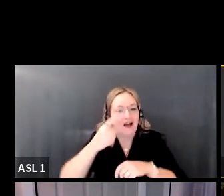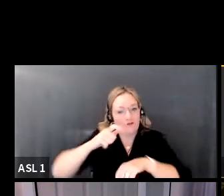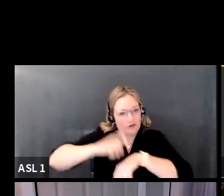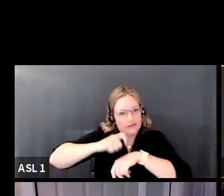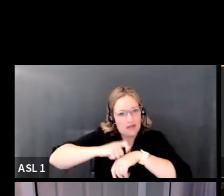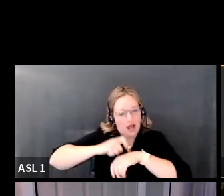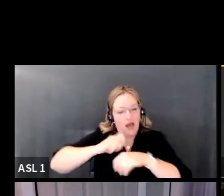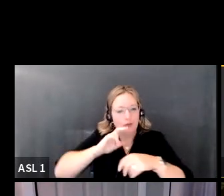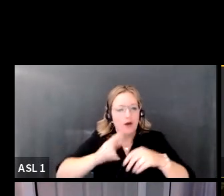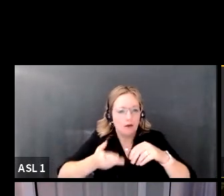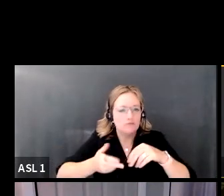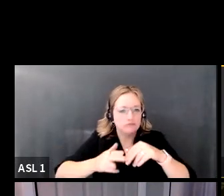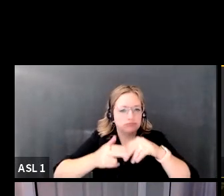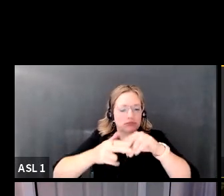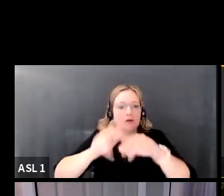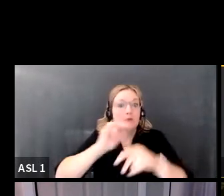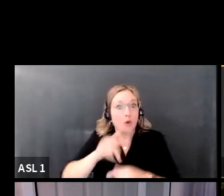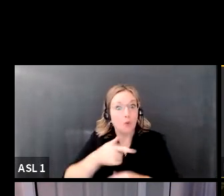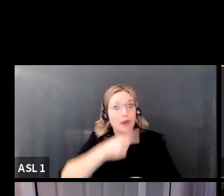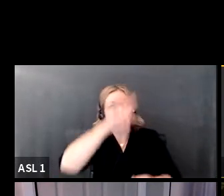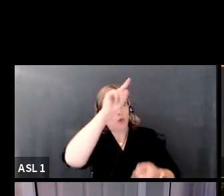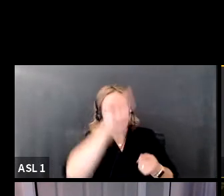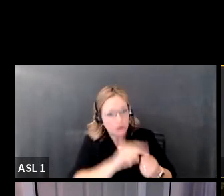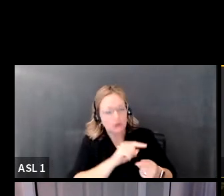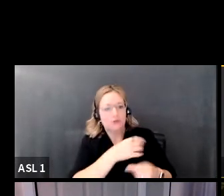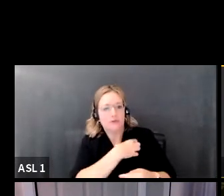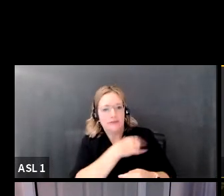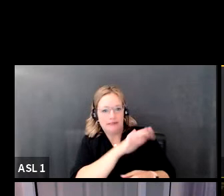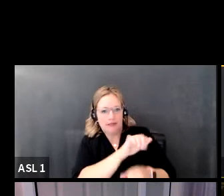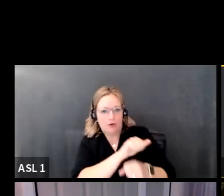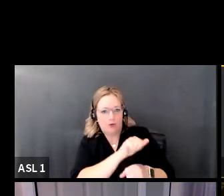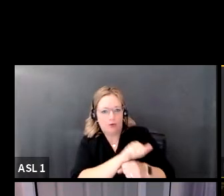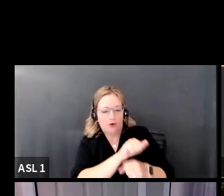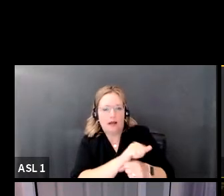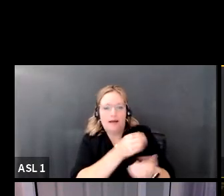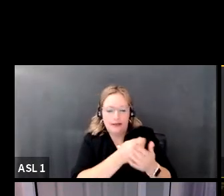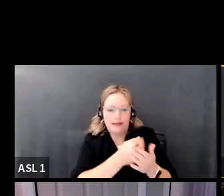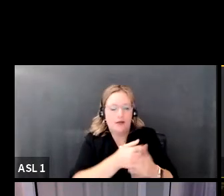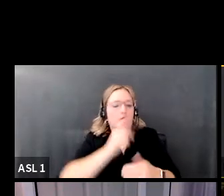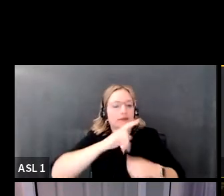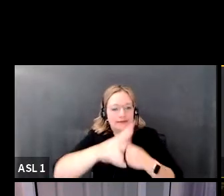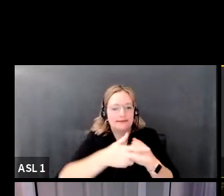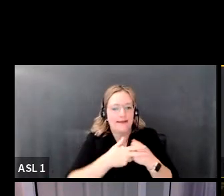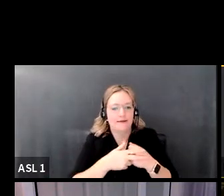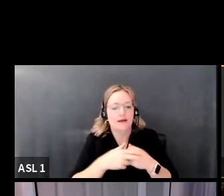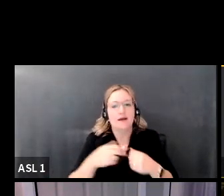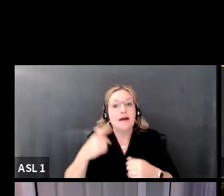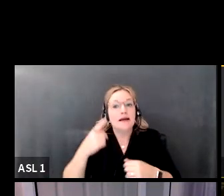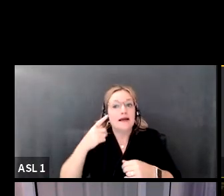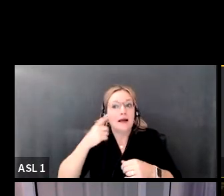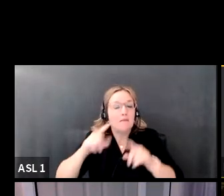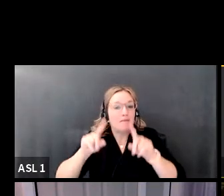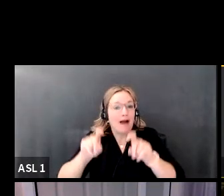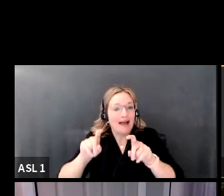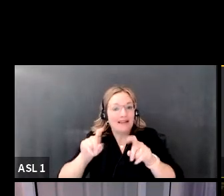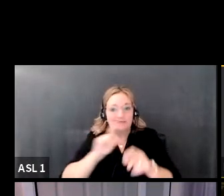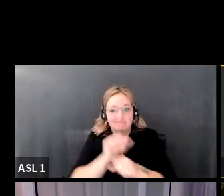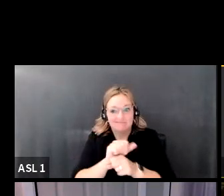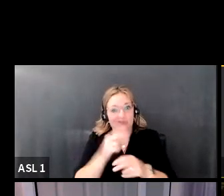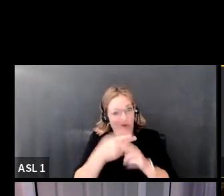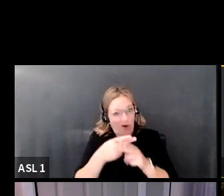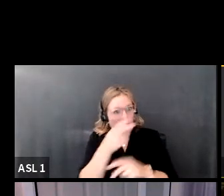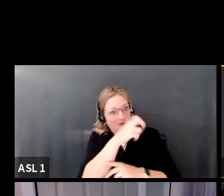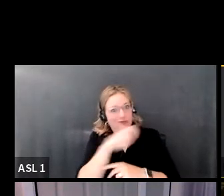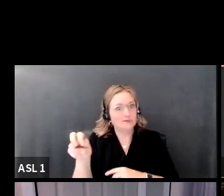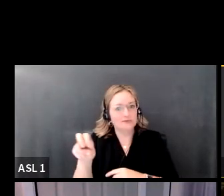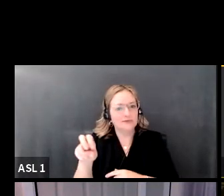reduces workload and saves money for police so just to say the pilot is the pilot that is the transition uh